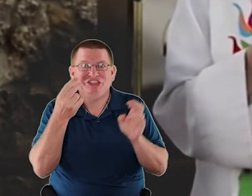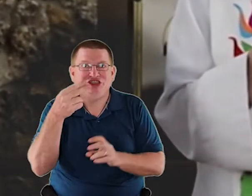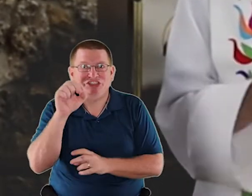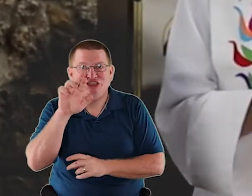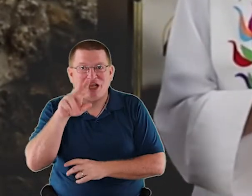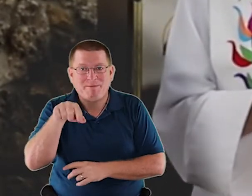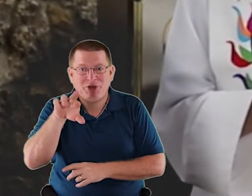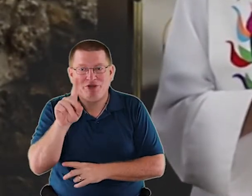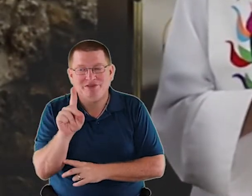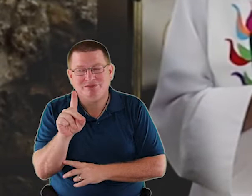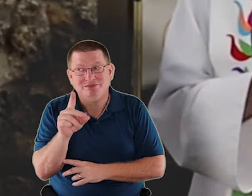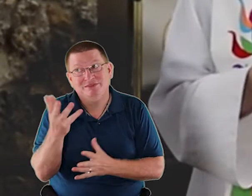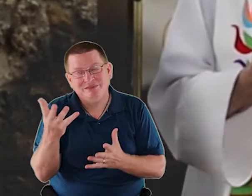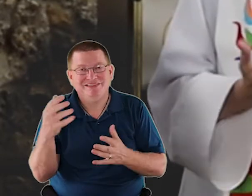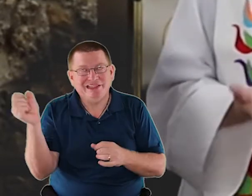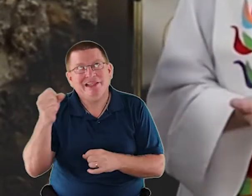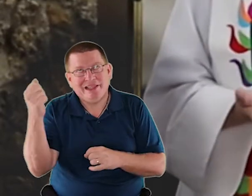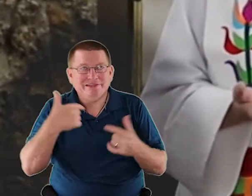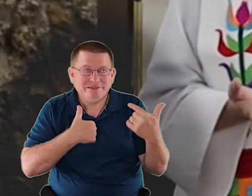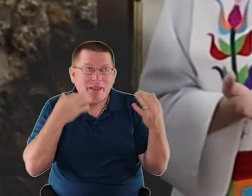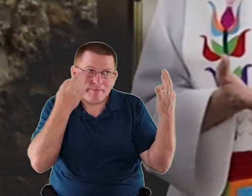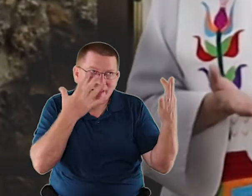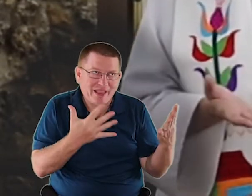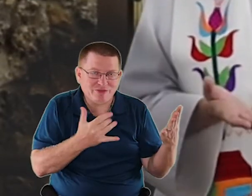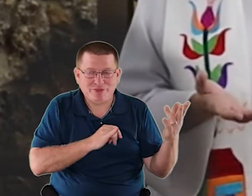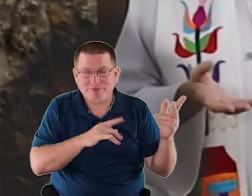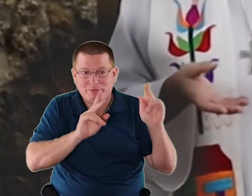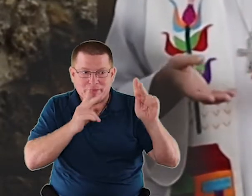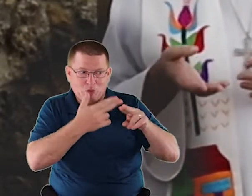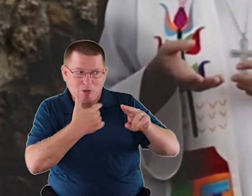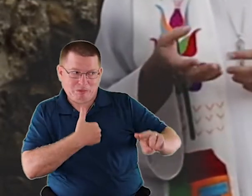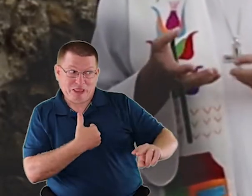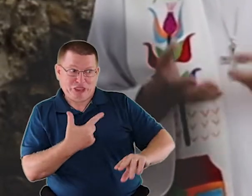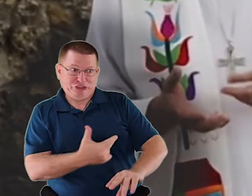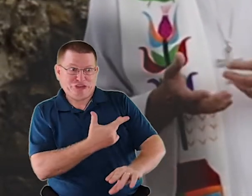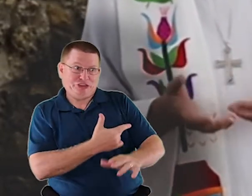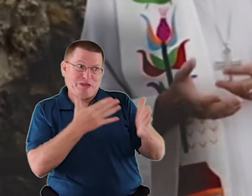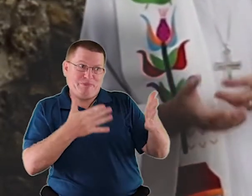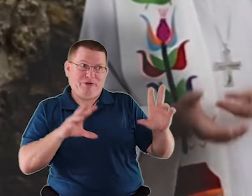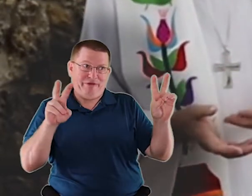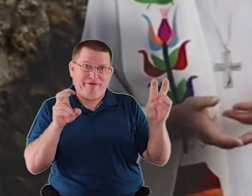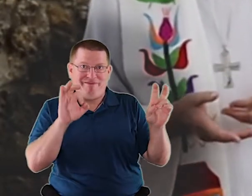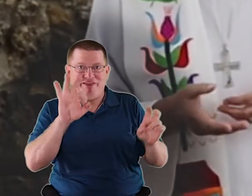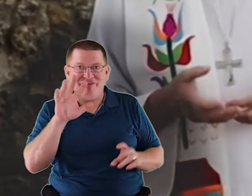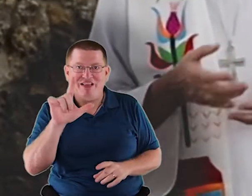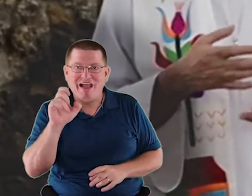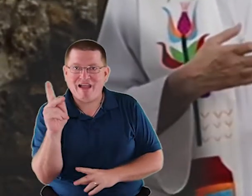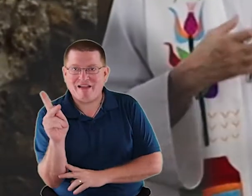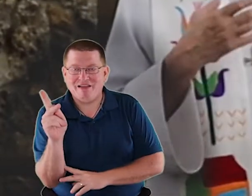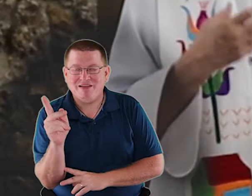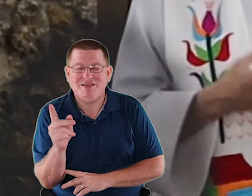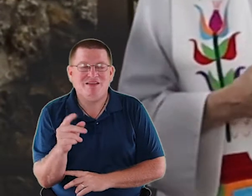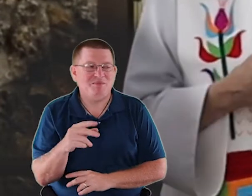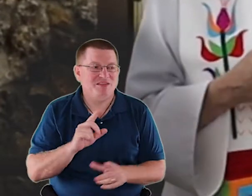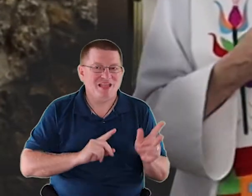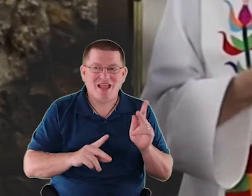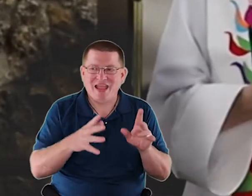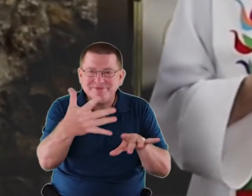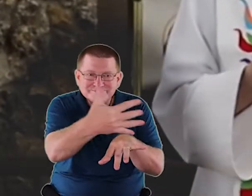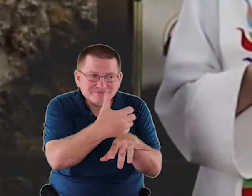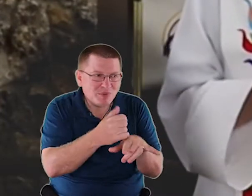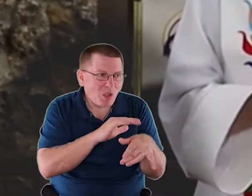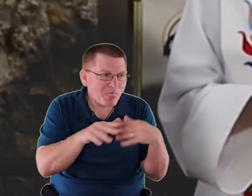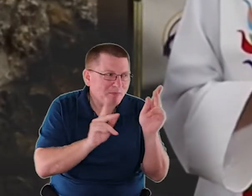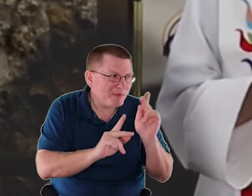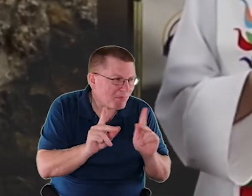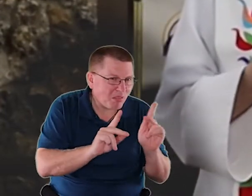literal shepherd. Though as a pastor, it is assumed I am the shepherd of the flock, a group of people with